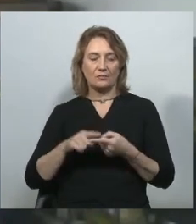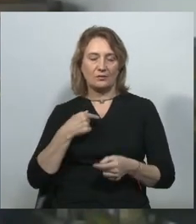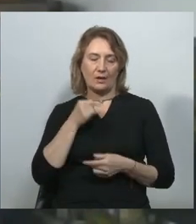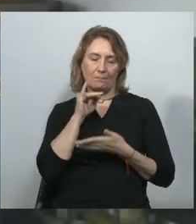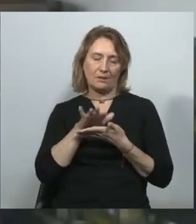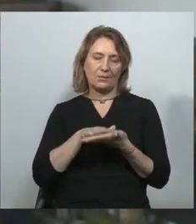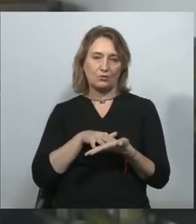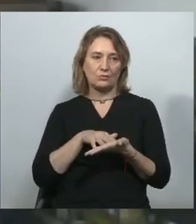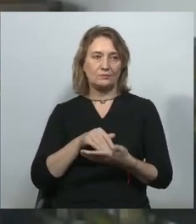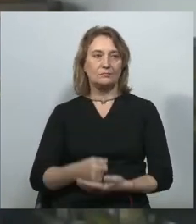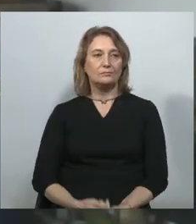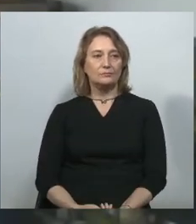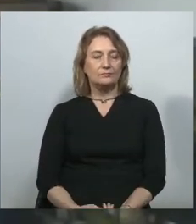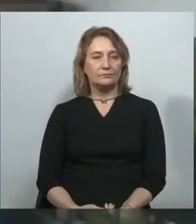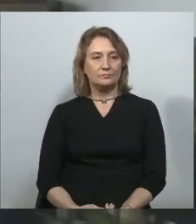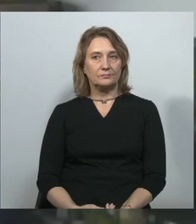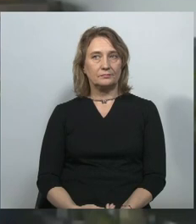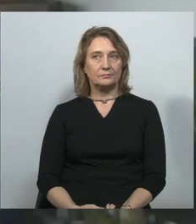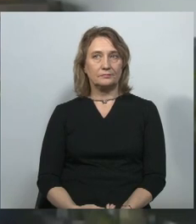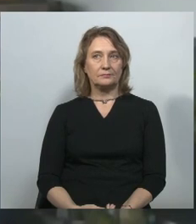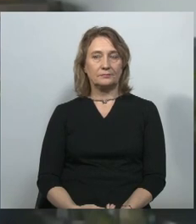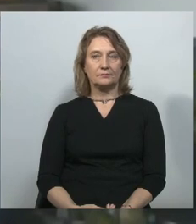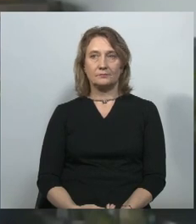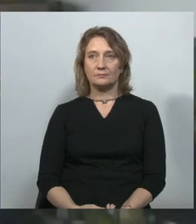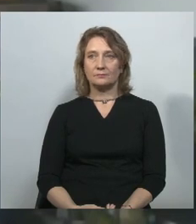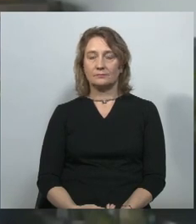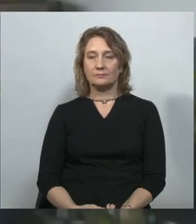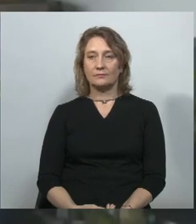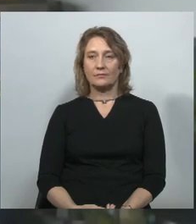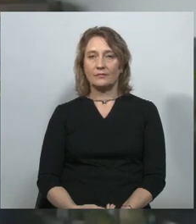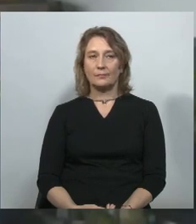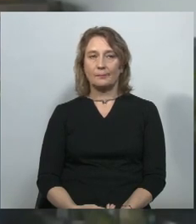Submitting their work to genuine, reliable sources and then being published there.